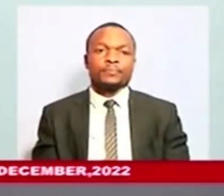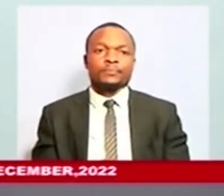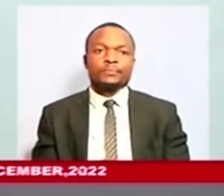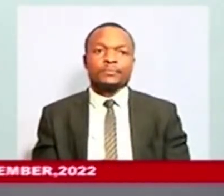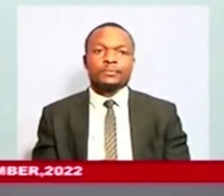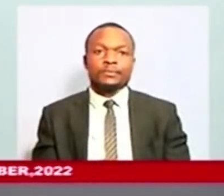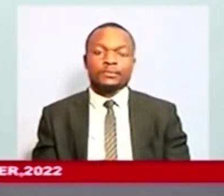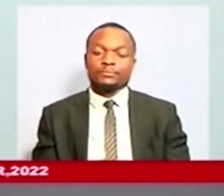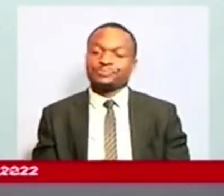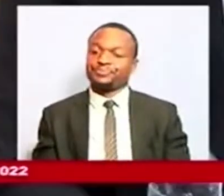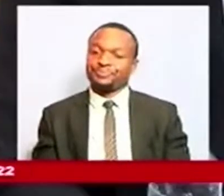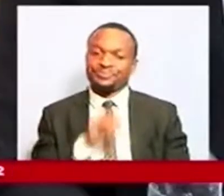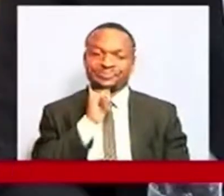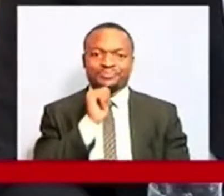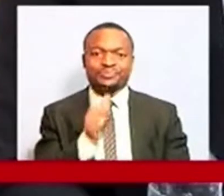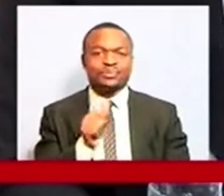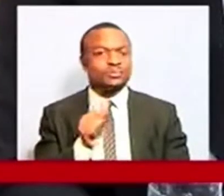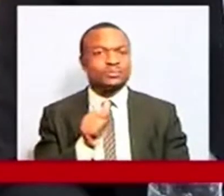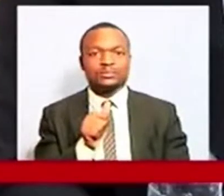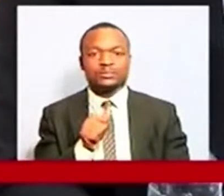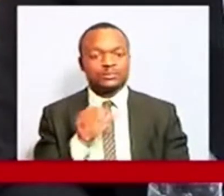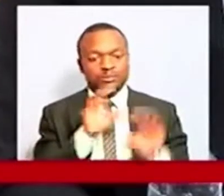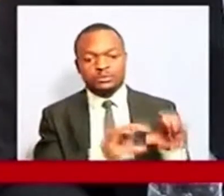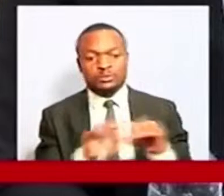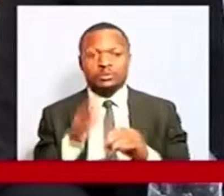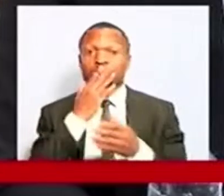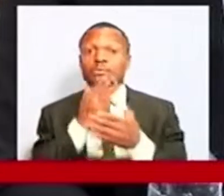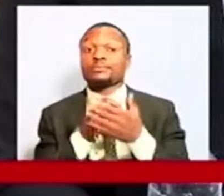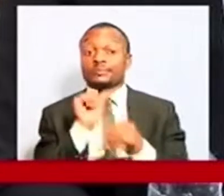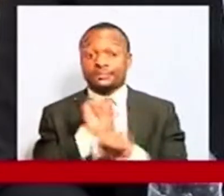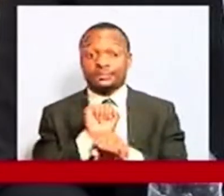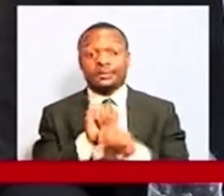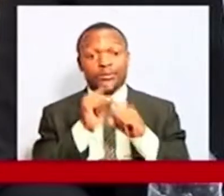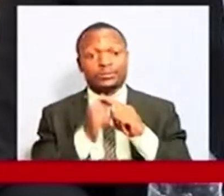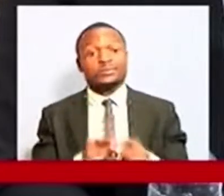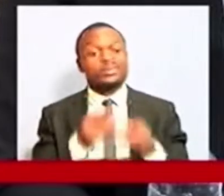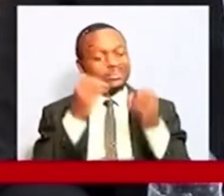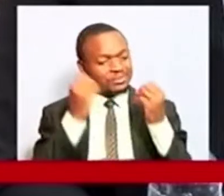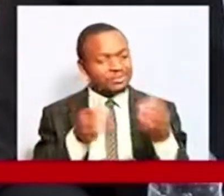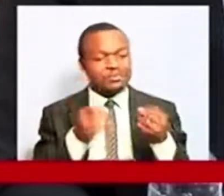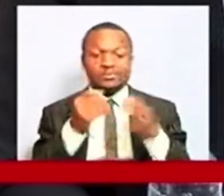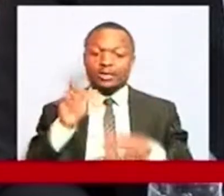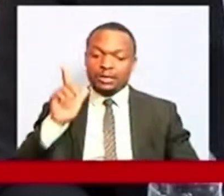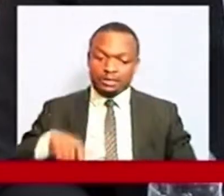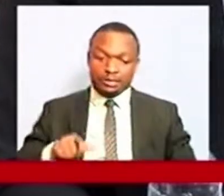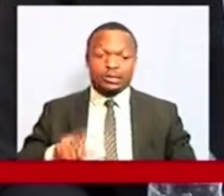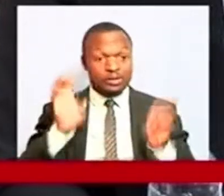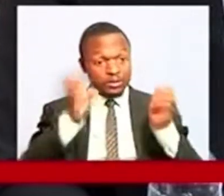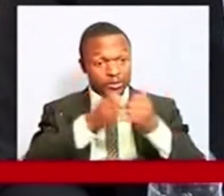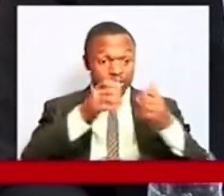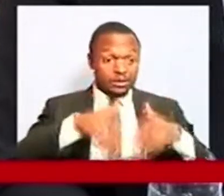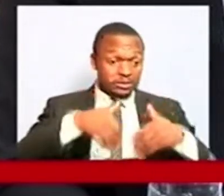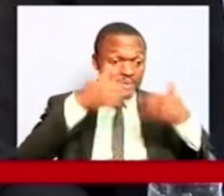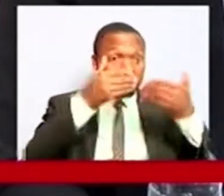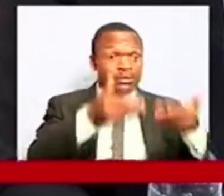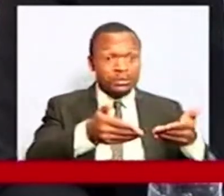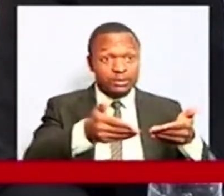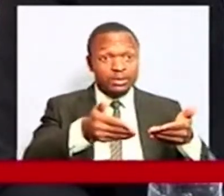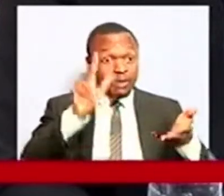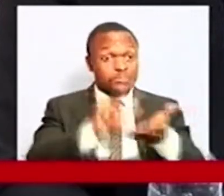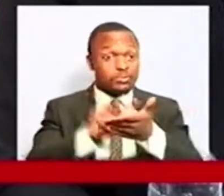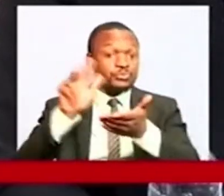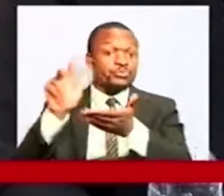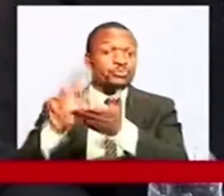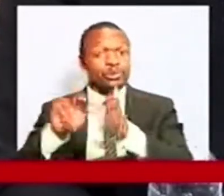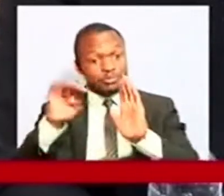So it's not that we do not do due diligence, but there is a lot of delay from the bank. We gave them the approved